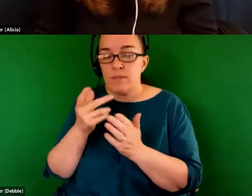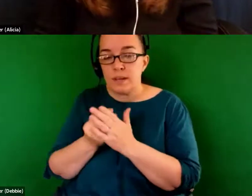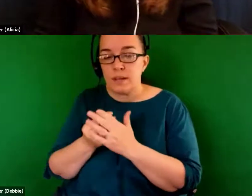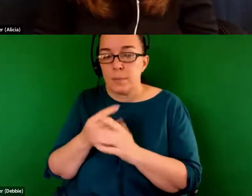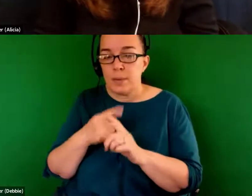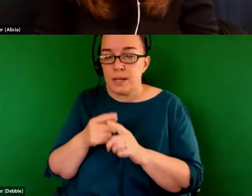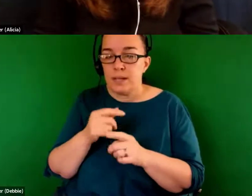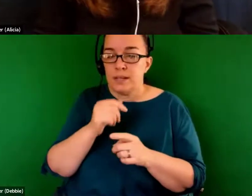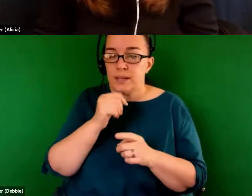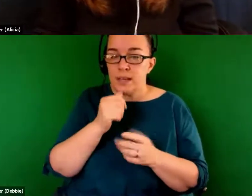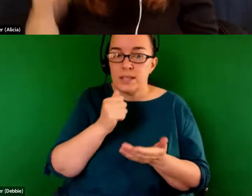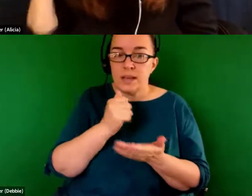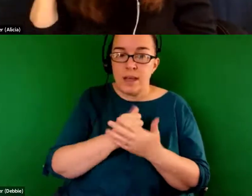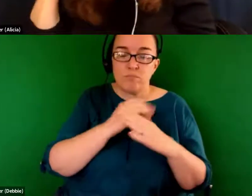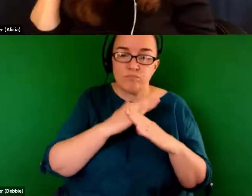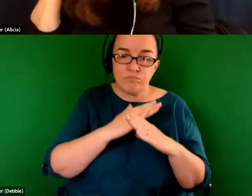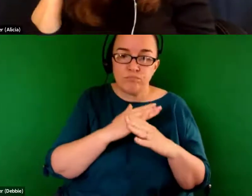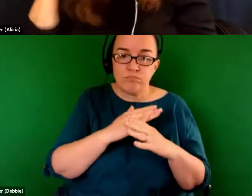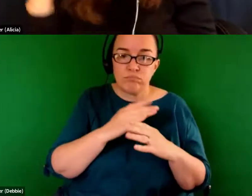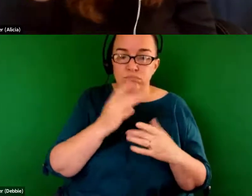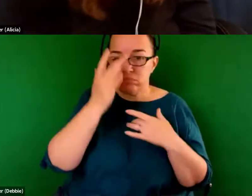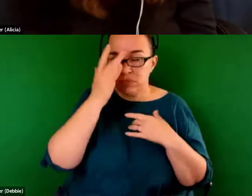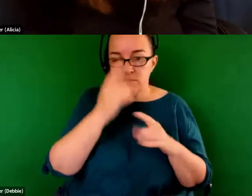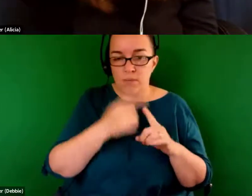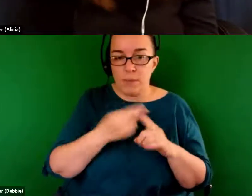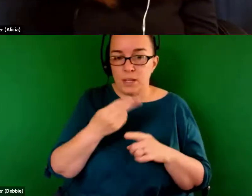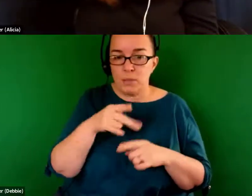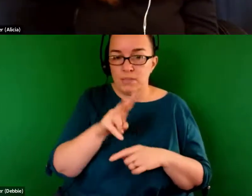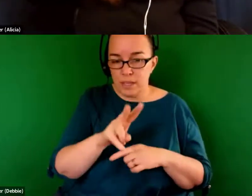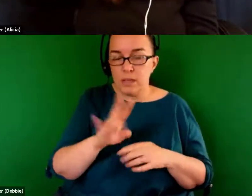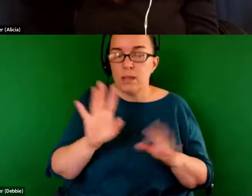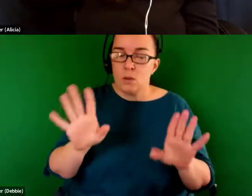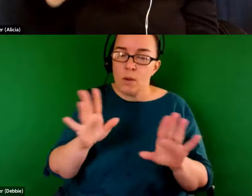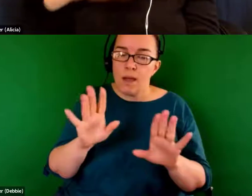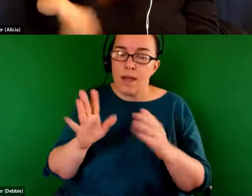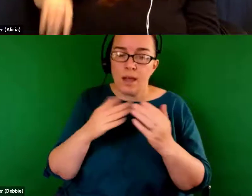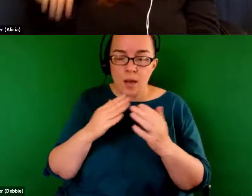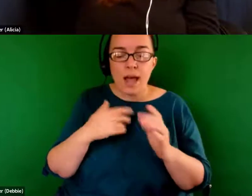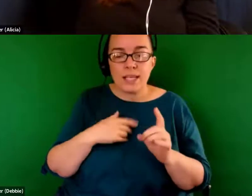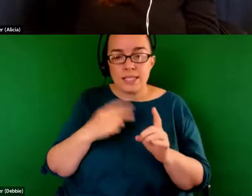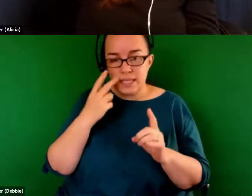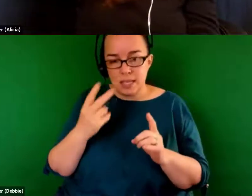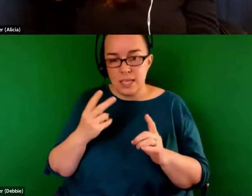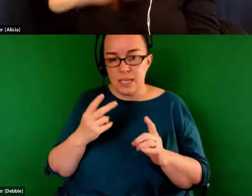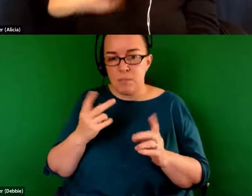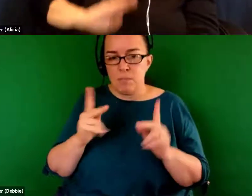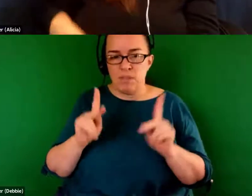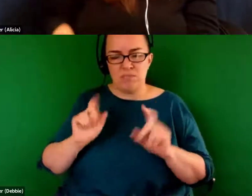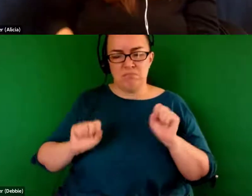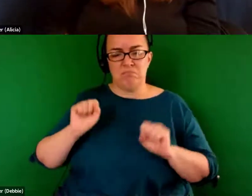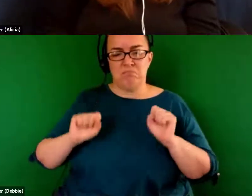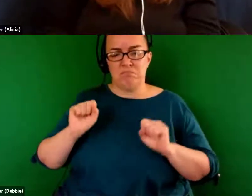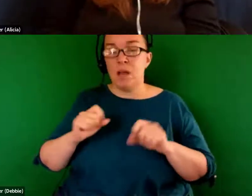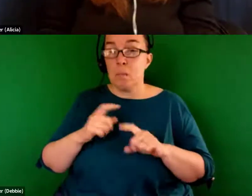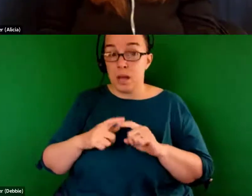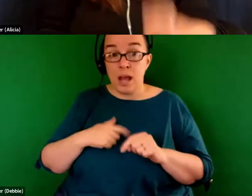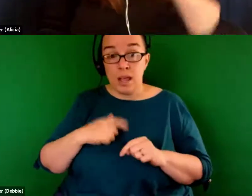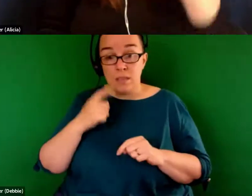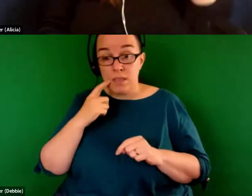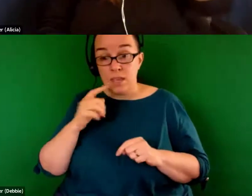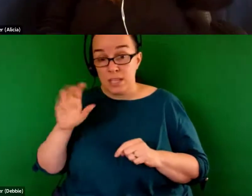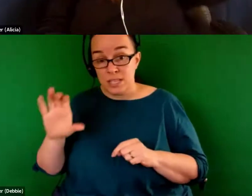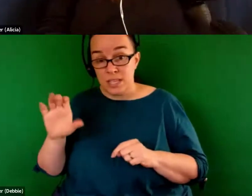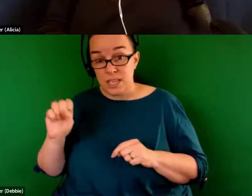of HPV. I see the skepticism, but just like CSU and UCs are requiring it, I would hope that the community